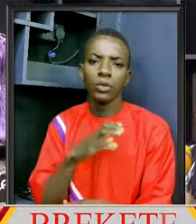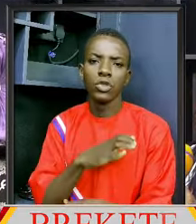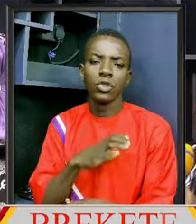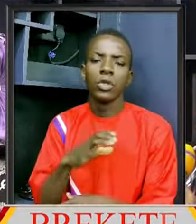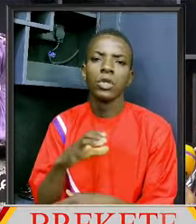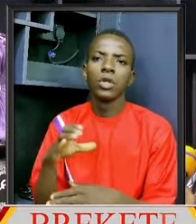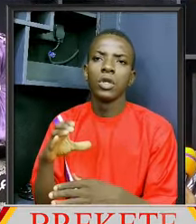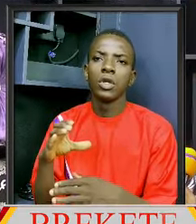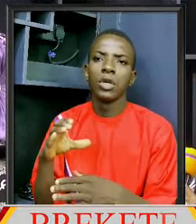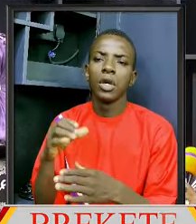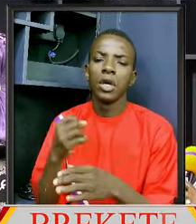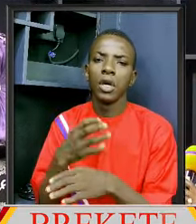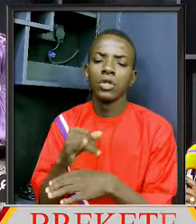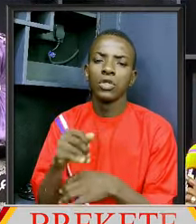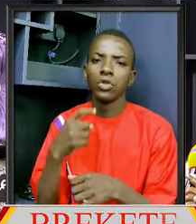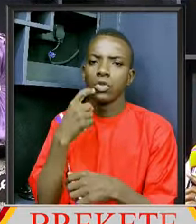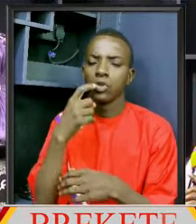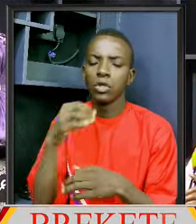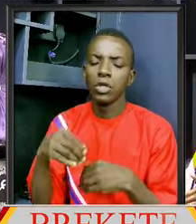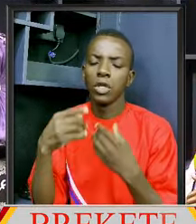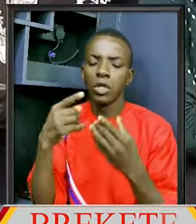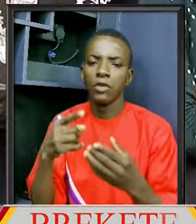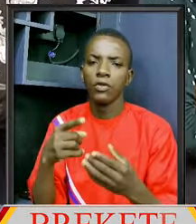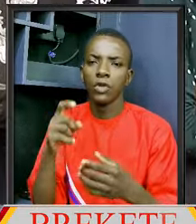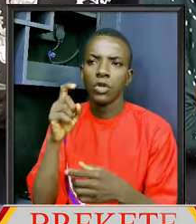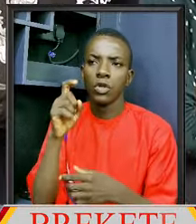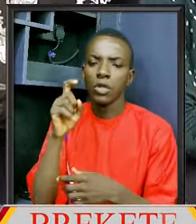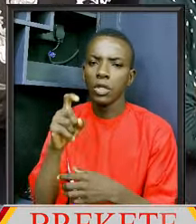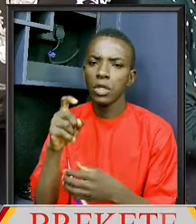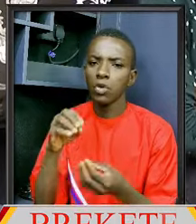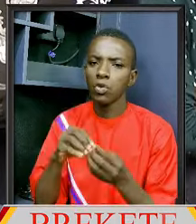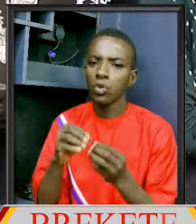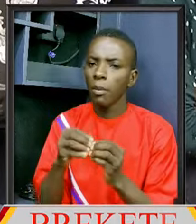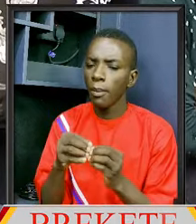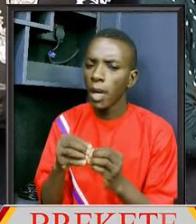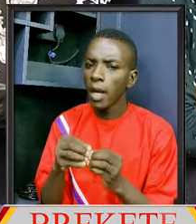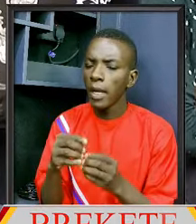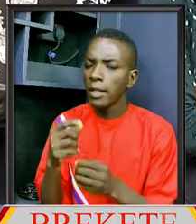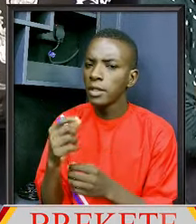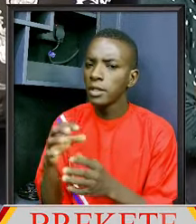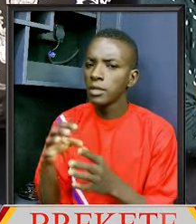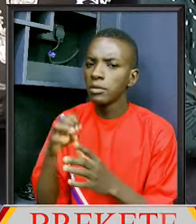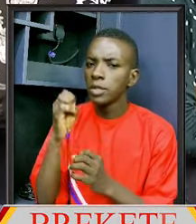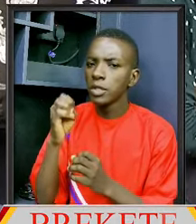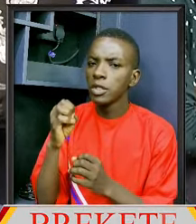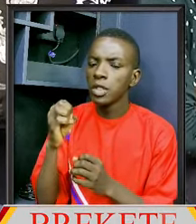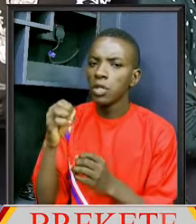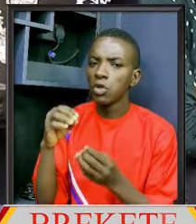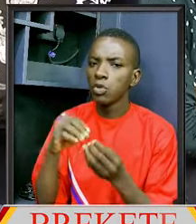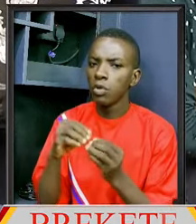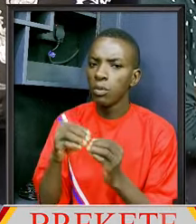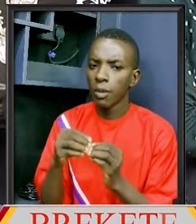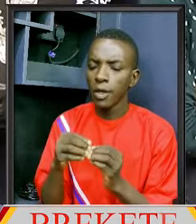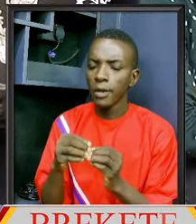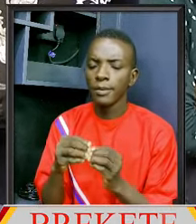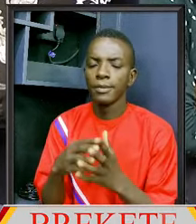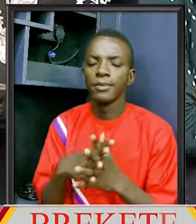my council go swear you in, give you unique number. Me, I get my number.